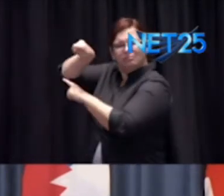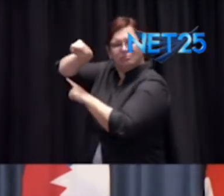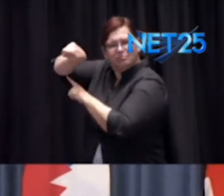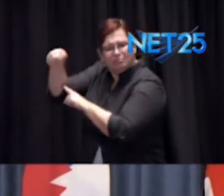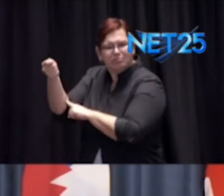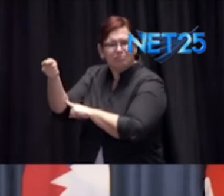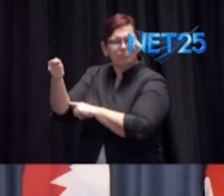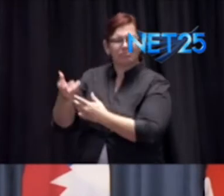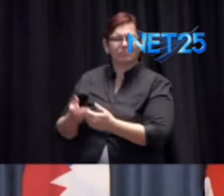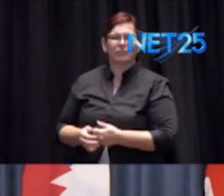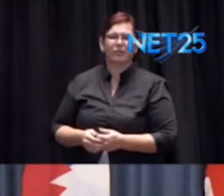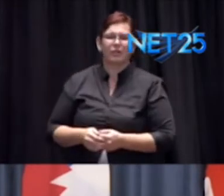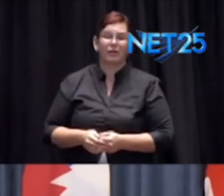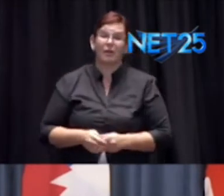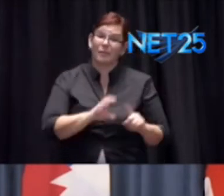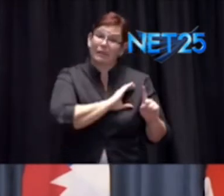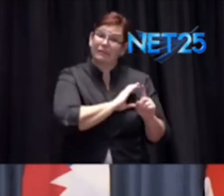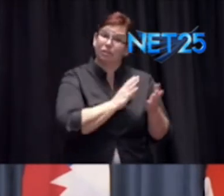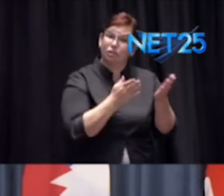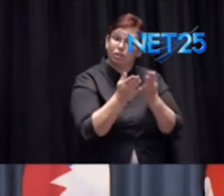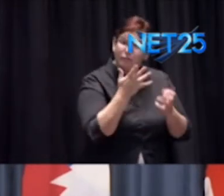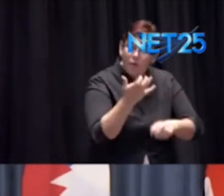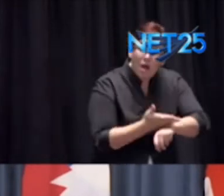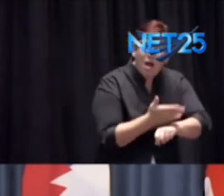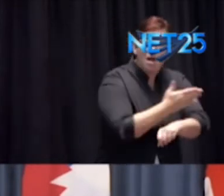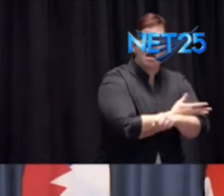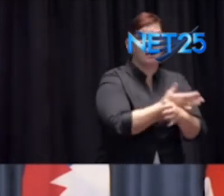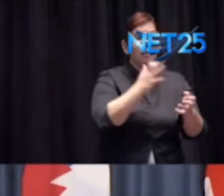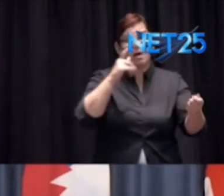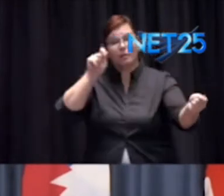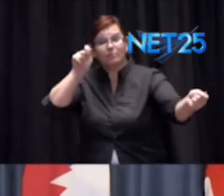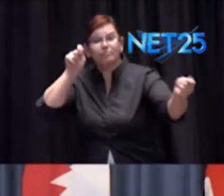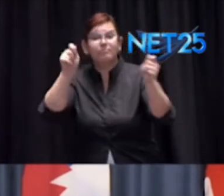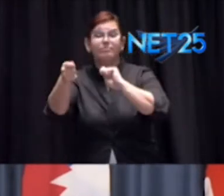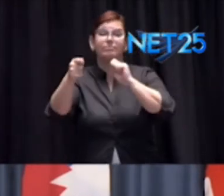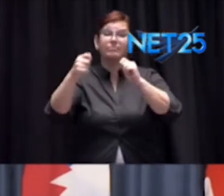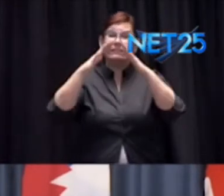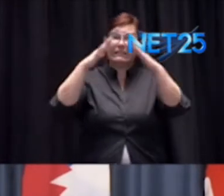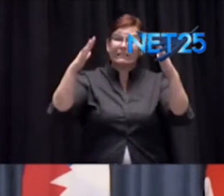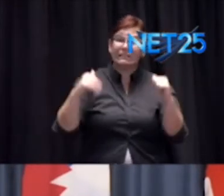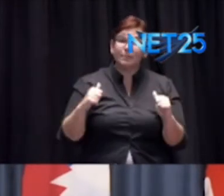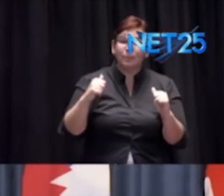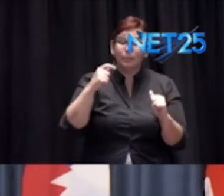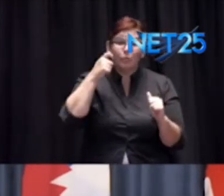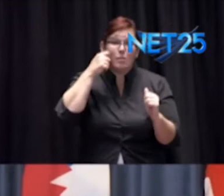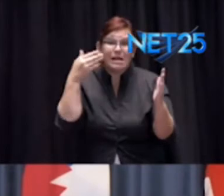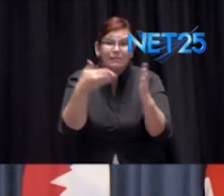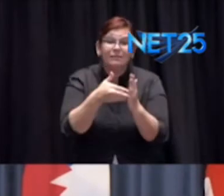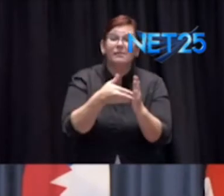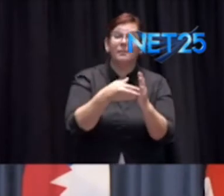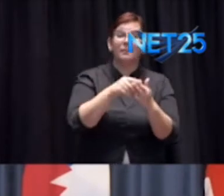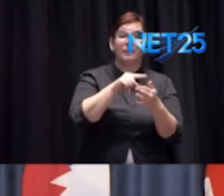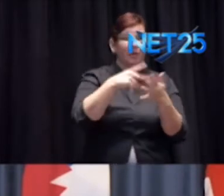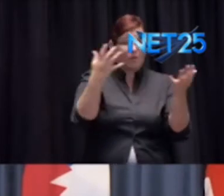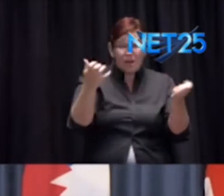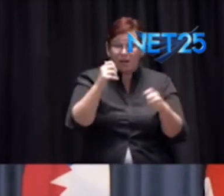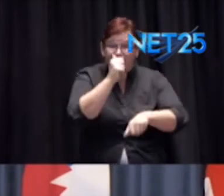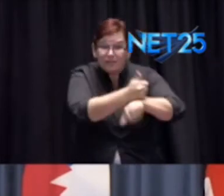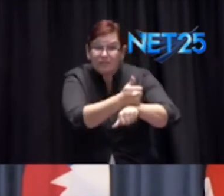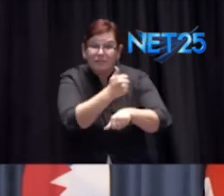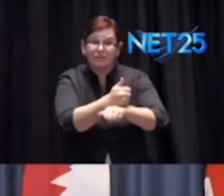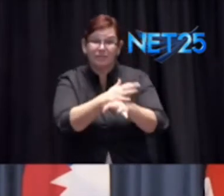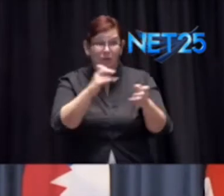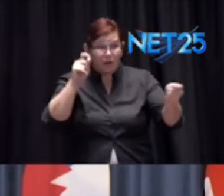to bring about real change, to address systemic racism, to rebuild trust with communities, and to make sure that our service is even more